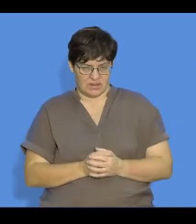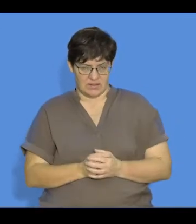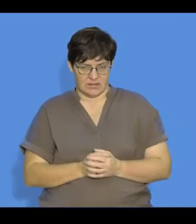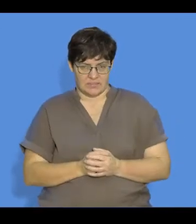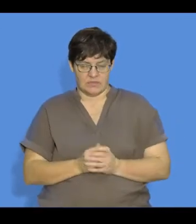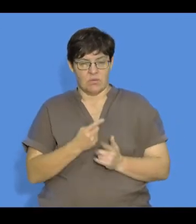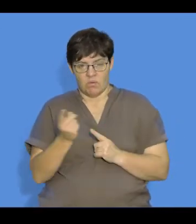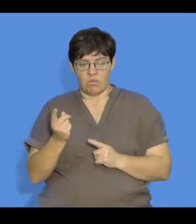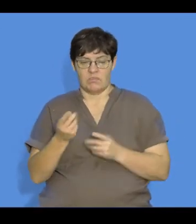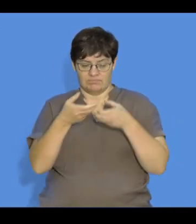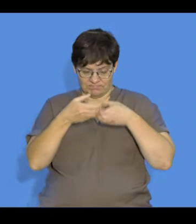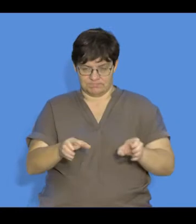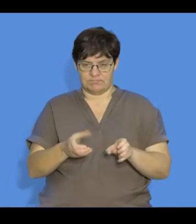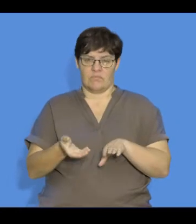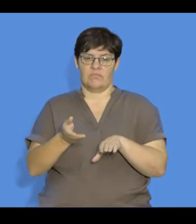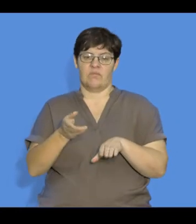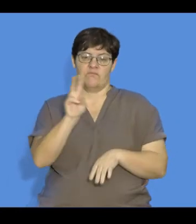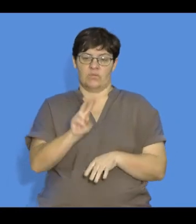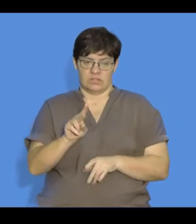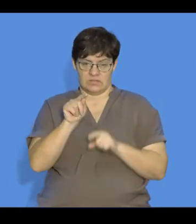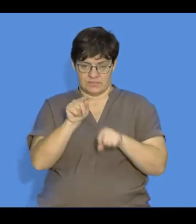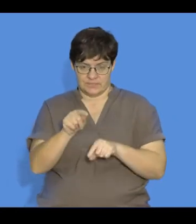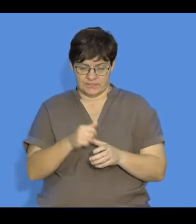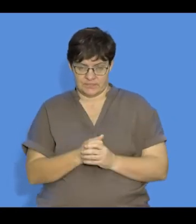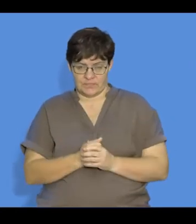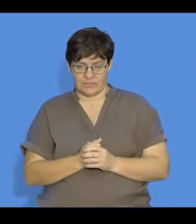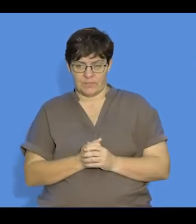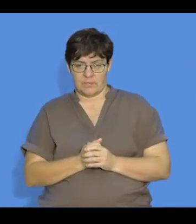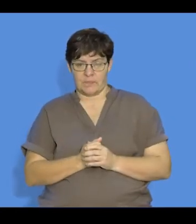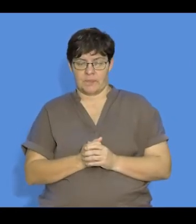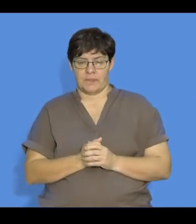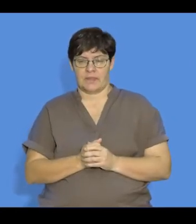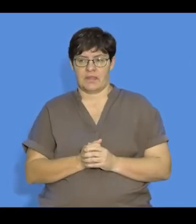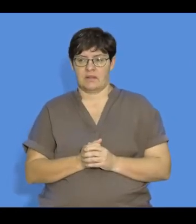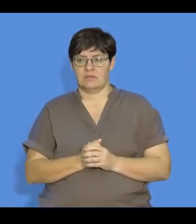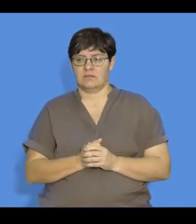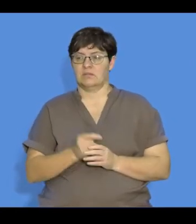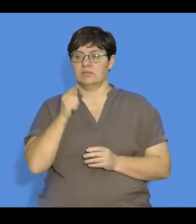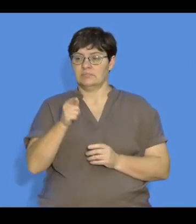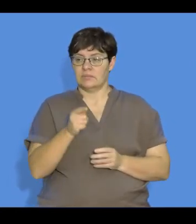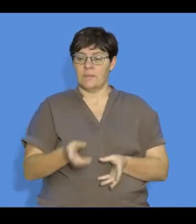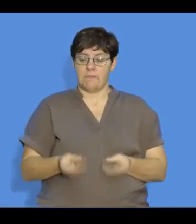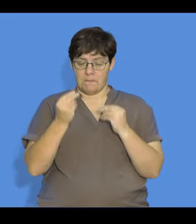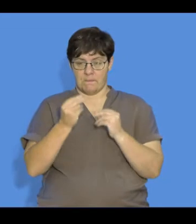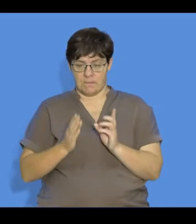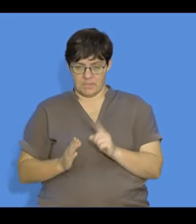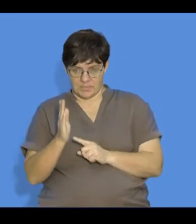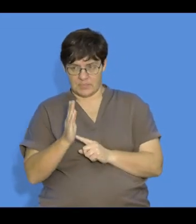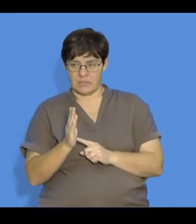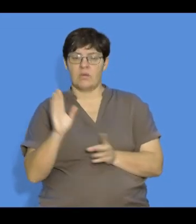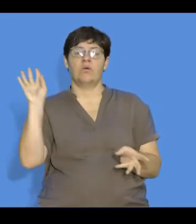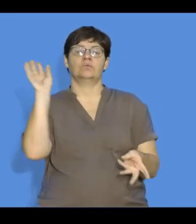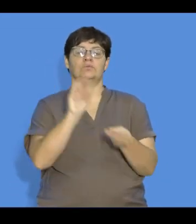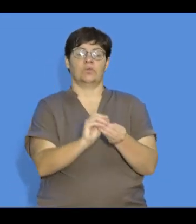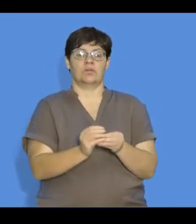voltage is split between, those two. So, and also, once the current gets to that point, now the